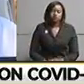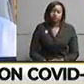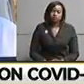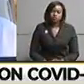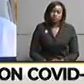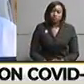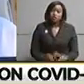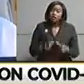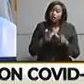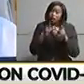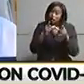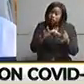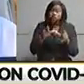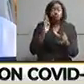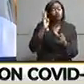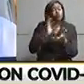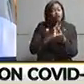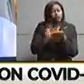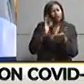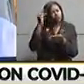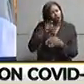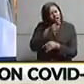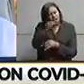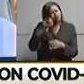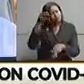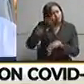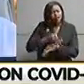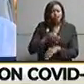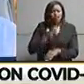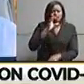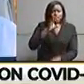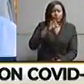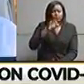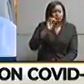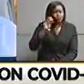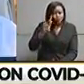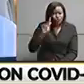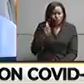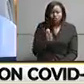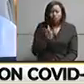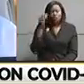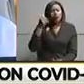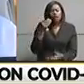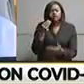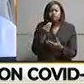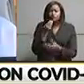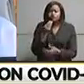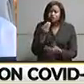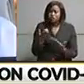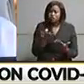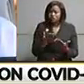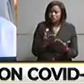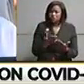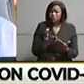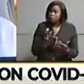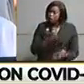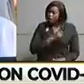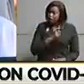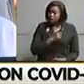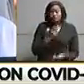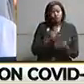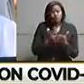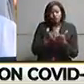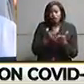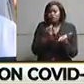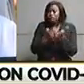His license will be cancelled because you are crooks. Because the food, fortunately, Uganda is not like other countries.